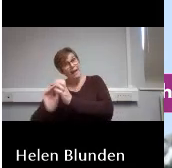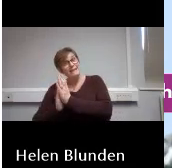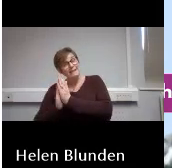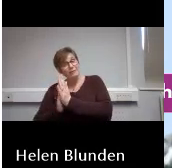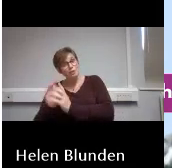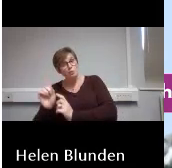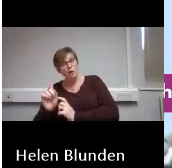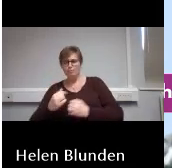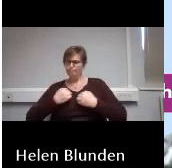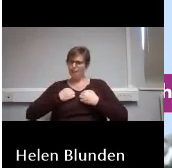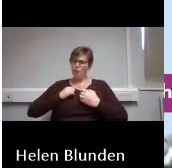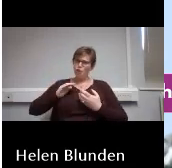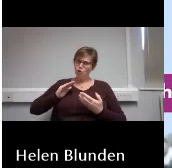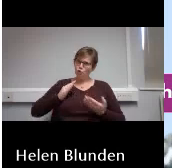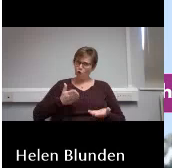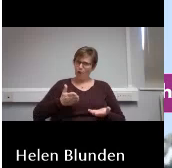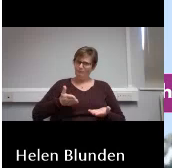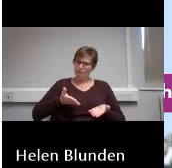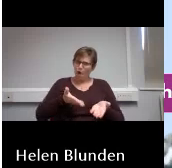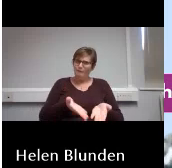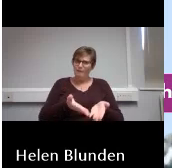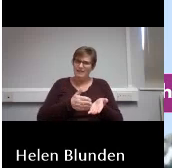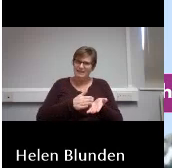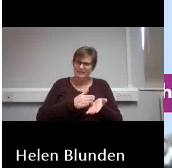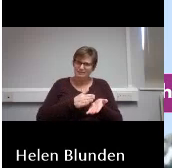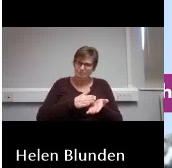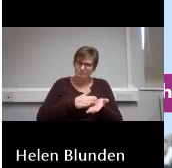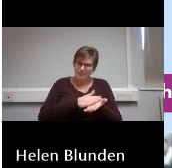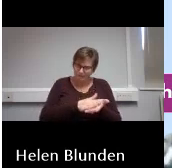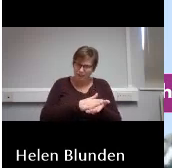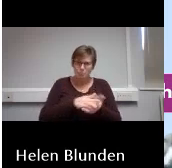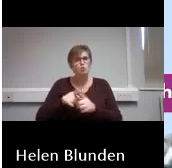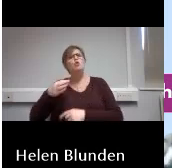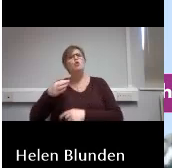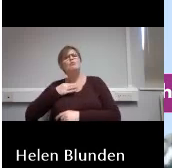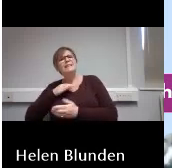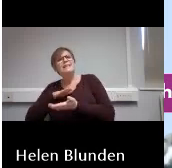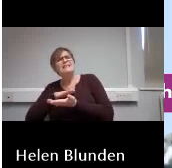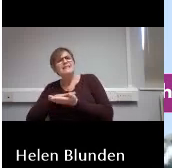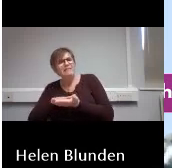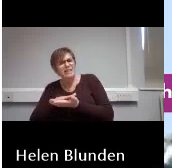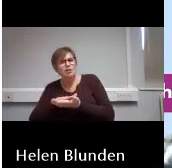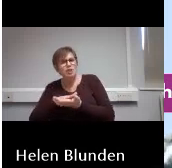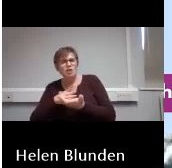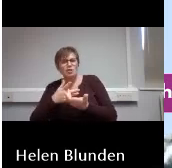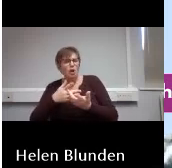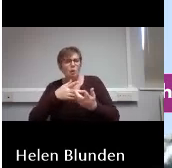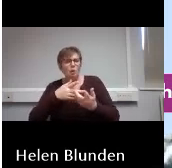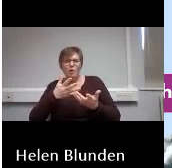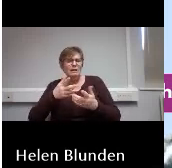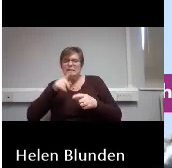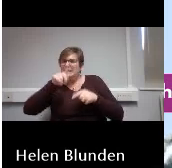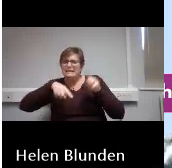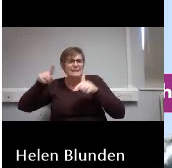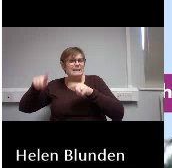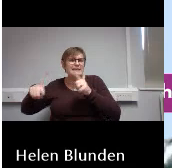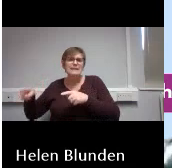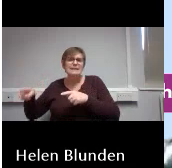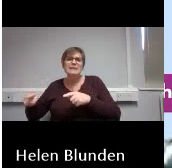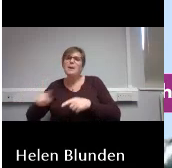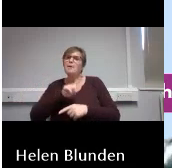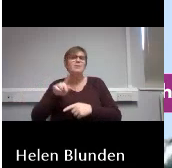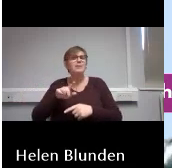service offer definition, and also risk and the definition around that. So these differences shouldn't